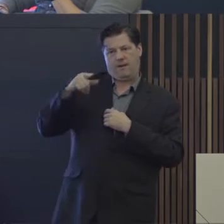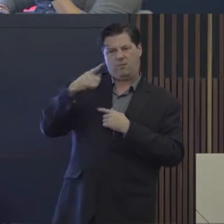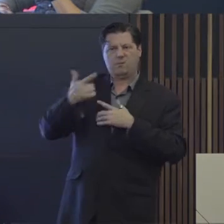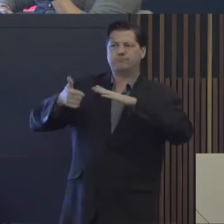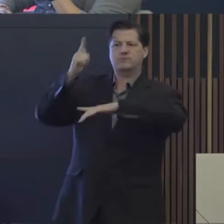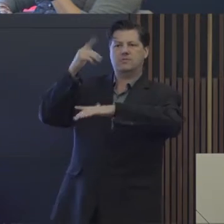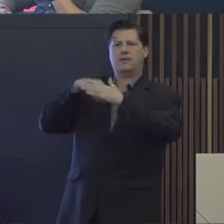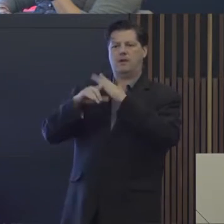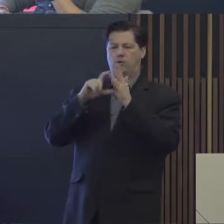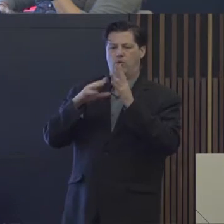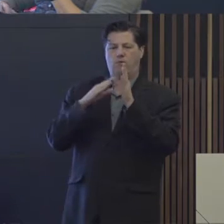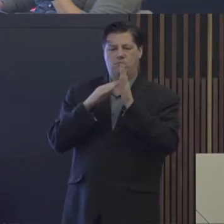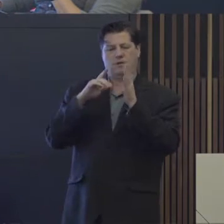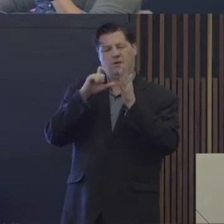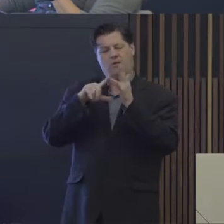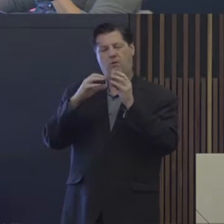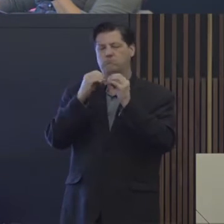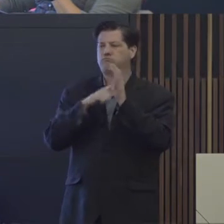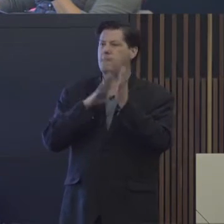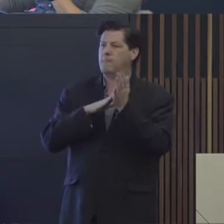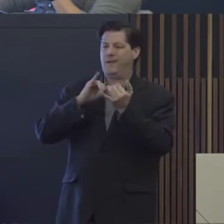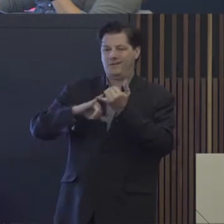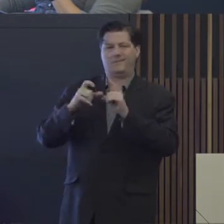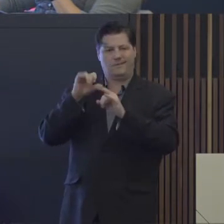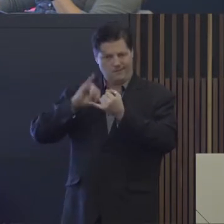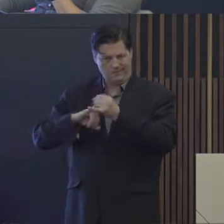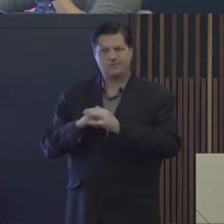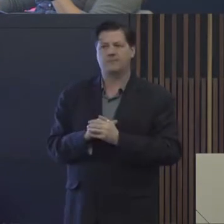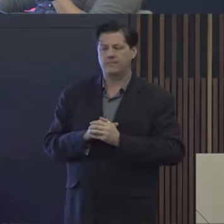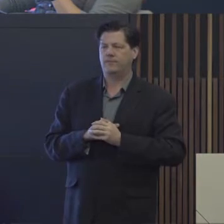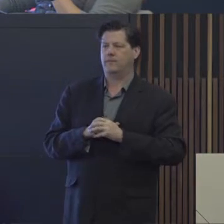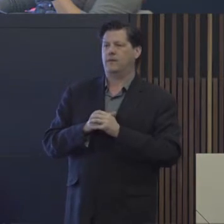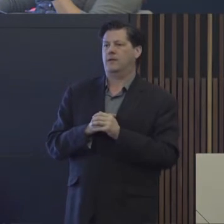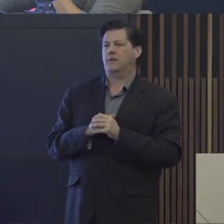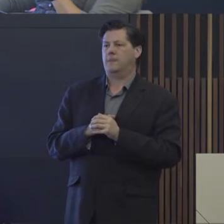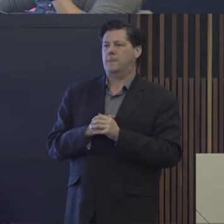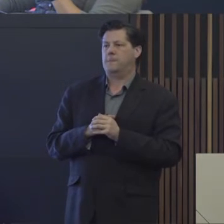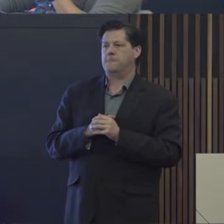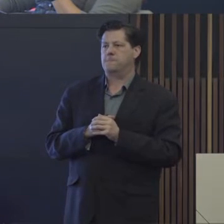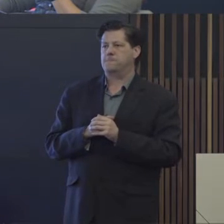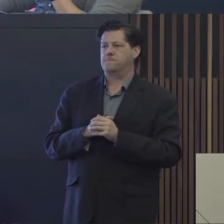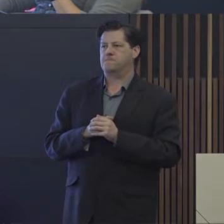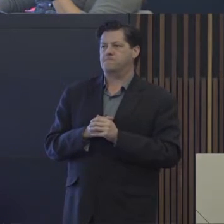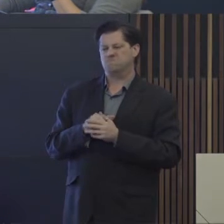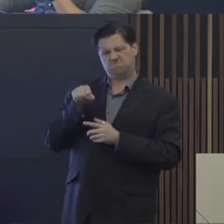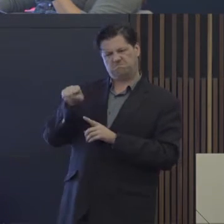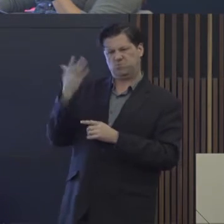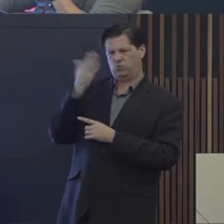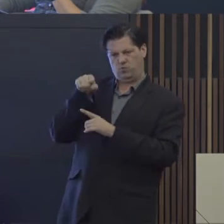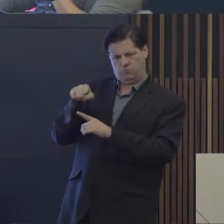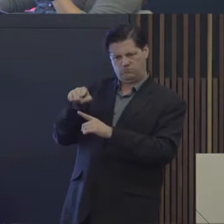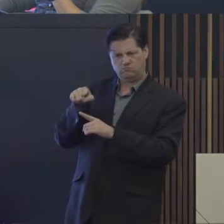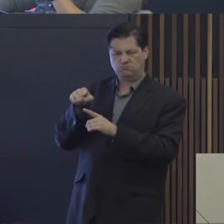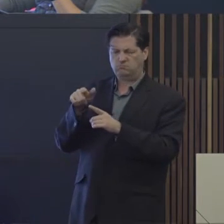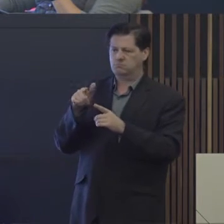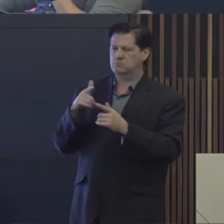Cobram SDS. And as part of the gathering momentum about that, there was an initiative at Cobram that Kevin was